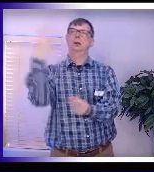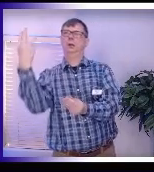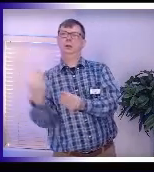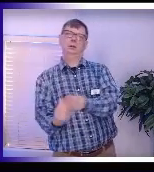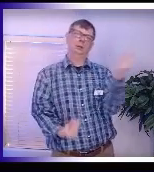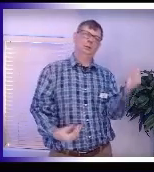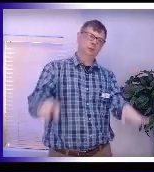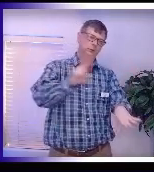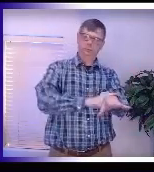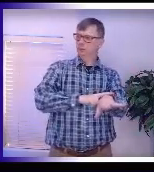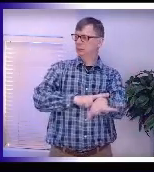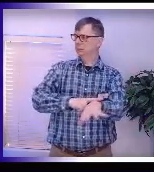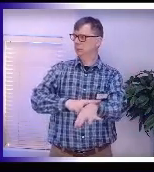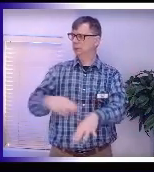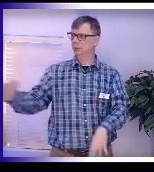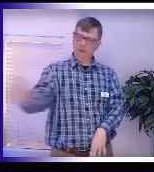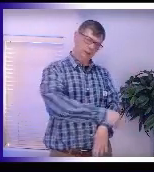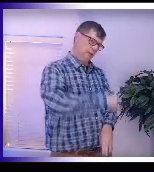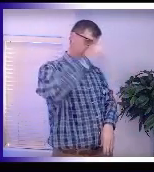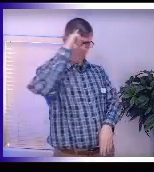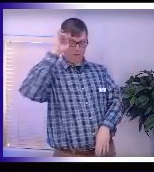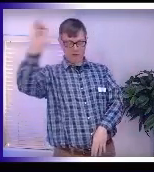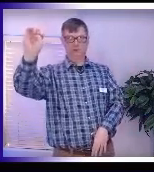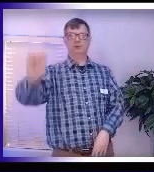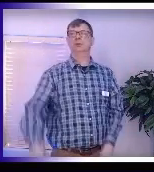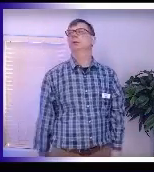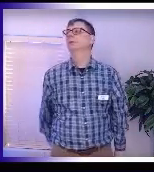now and forever."